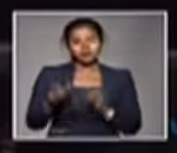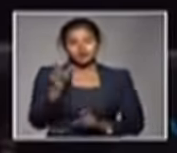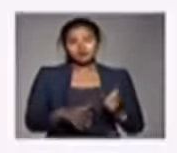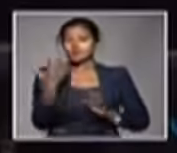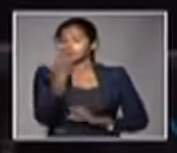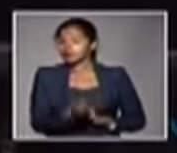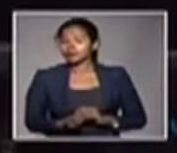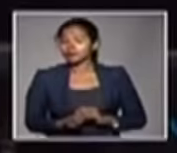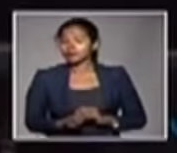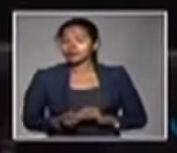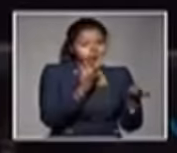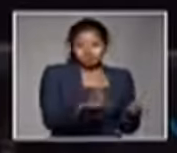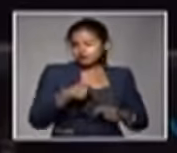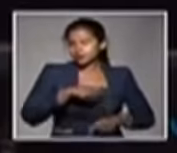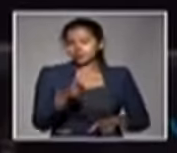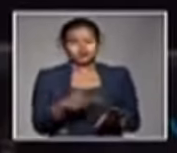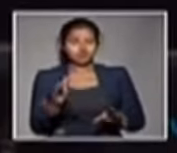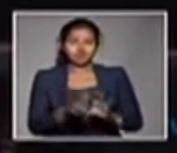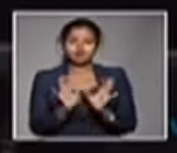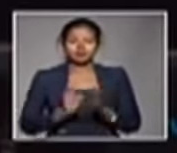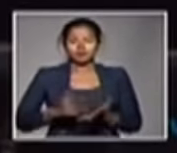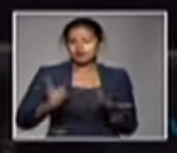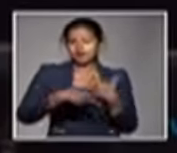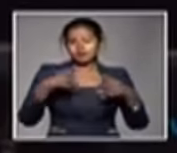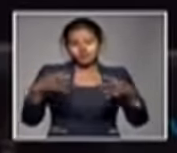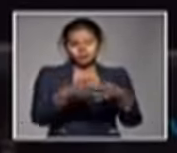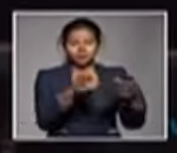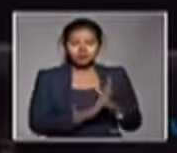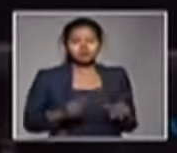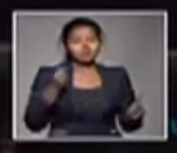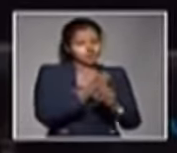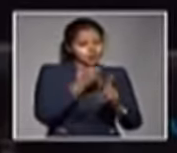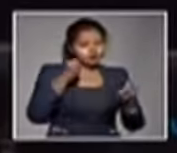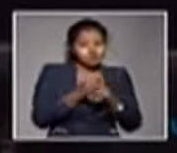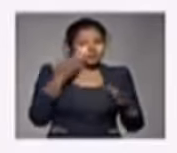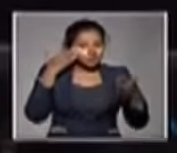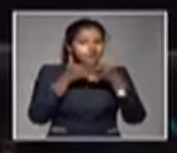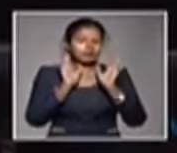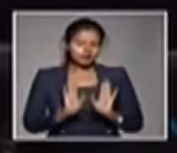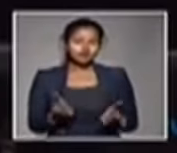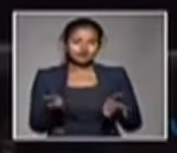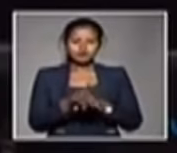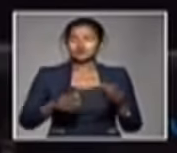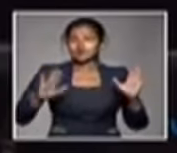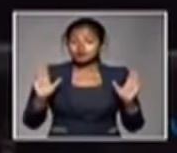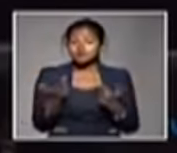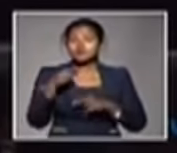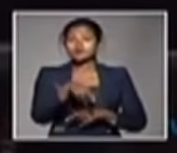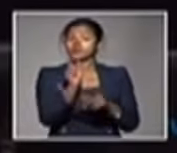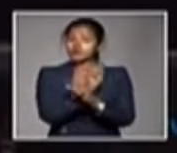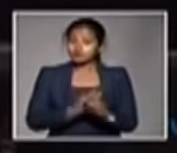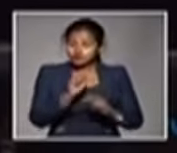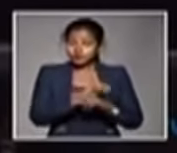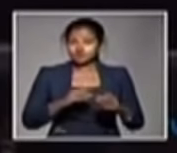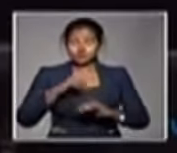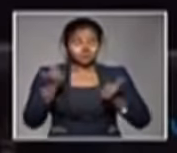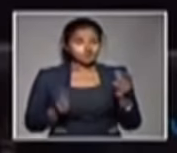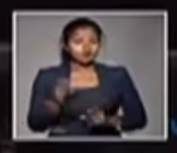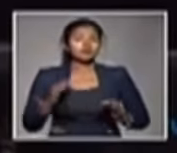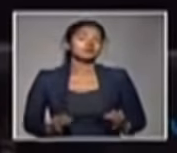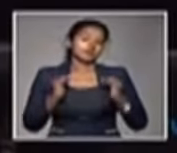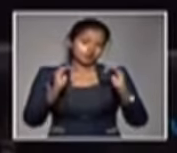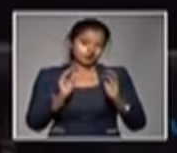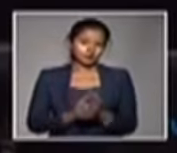rupee allowance as well. Several groups in the society have been affected due to this situation. Implement a mechanism to uplift the lives of these people.